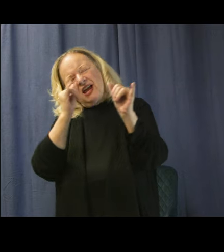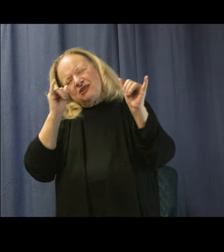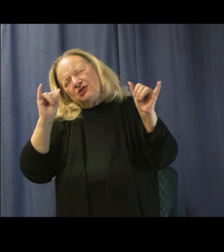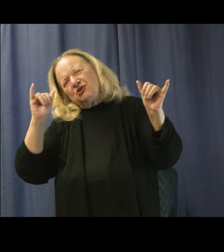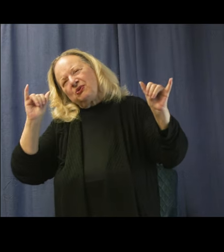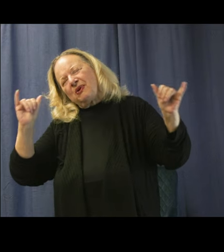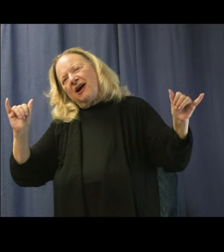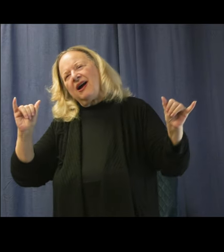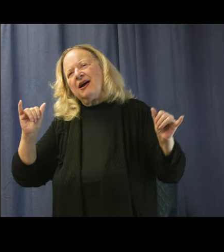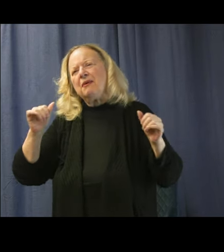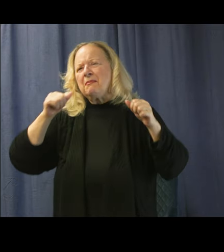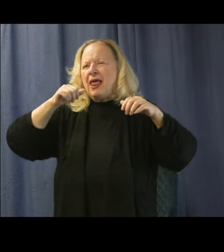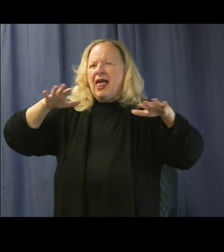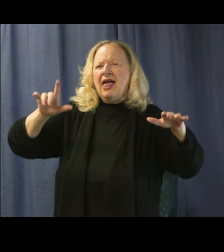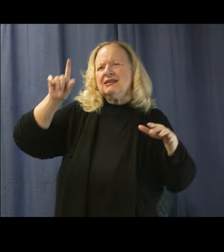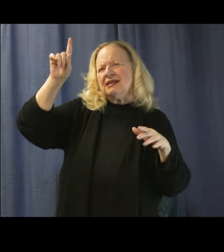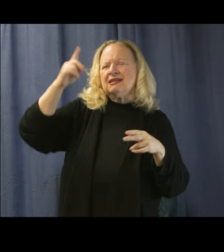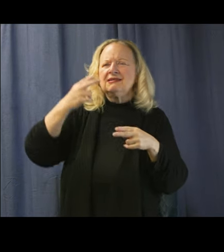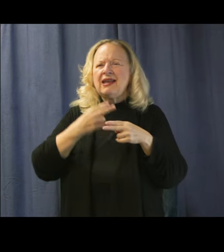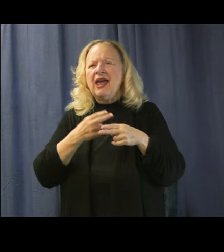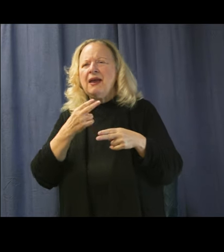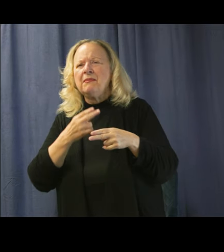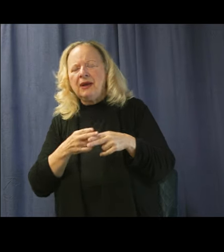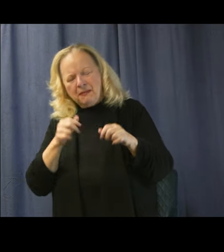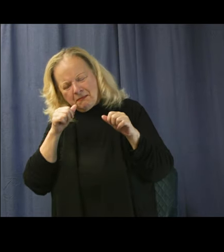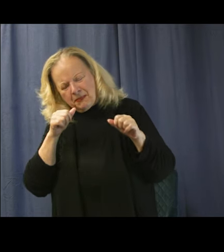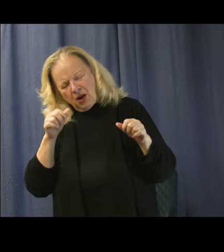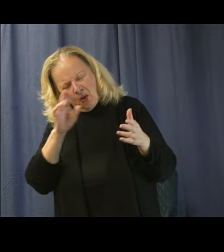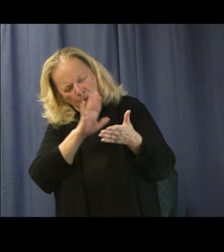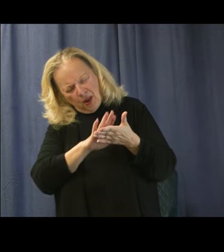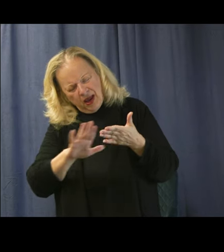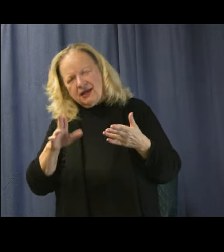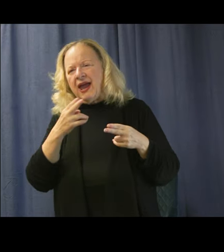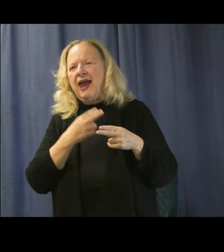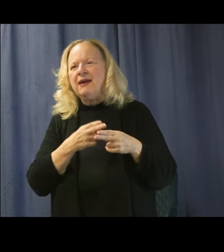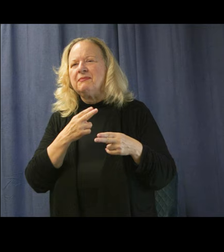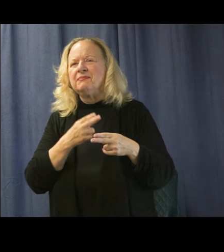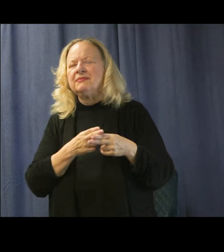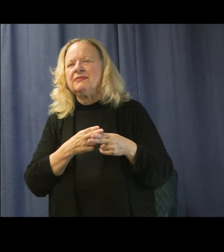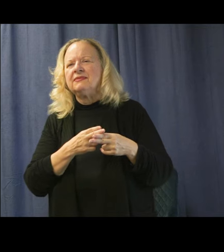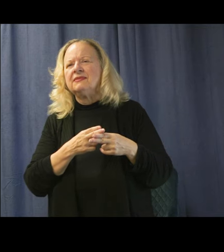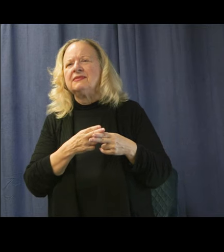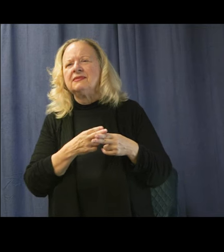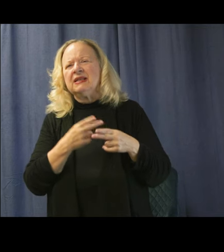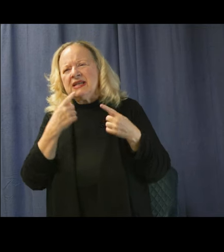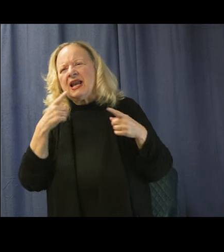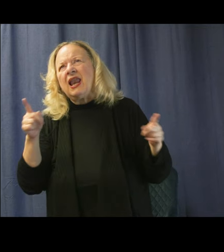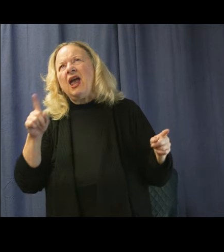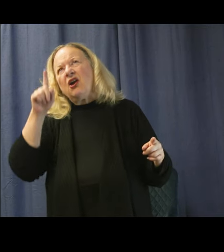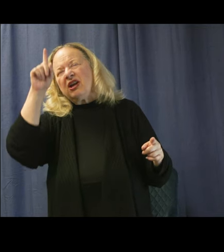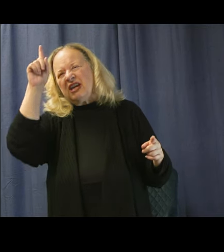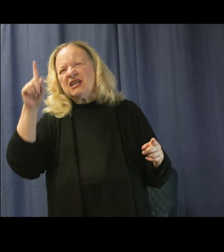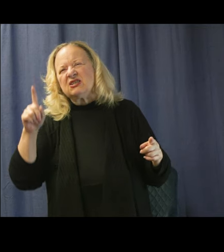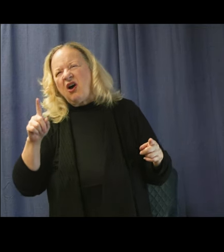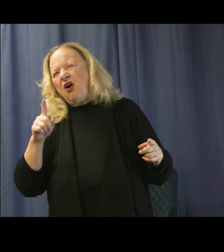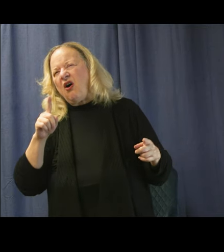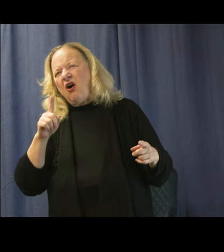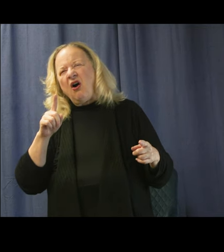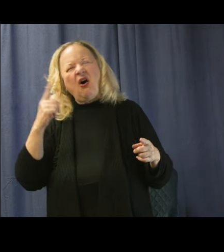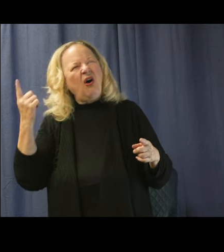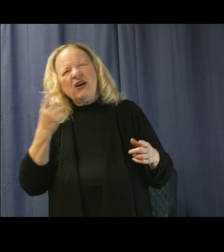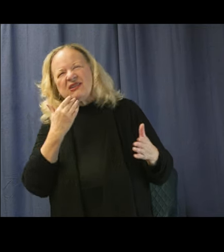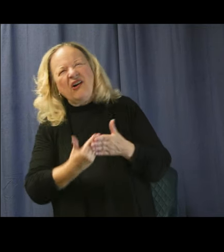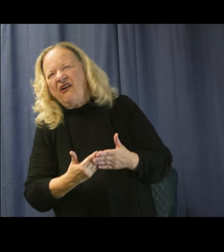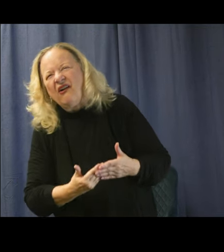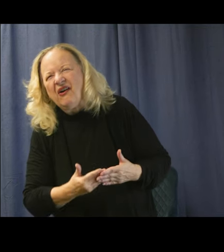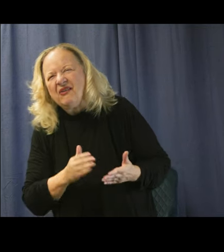worship Yeshua and let us bless his name, bless his name, his holy name, declaring he is all